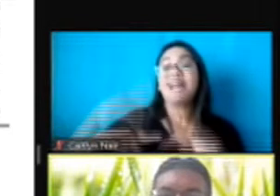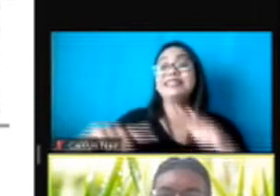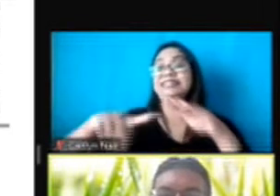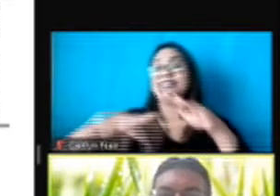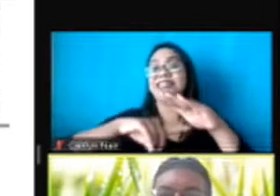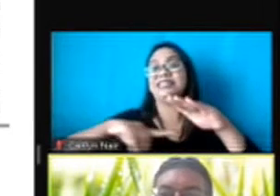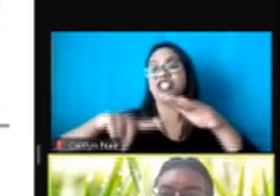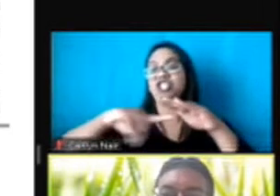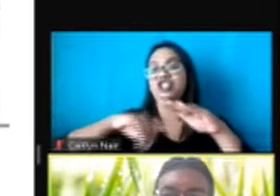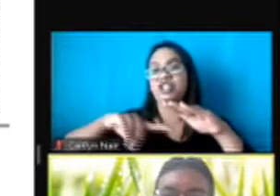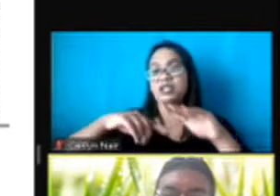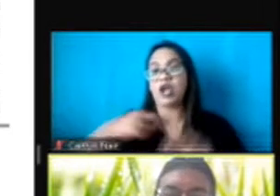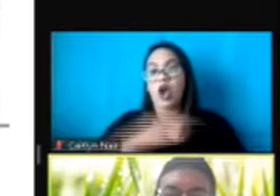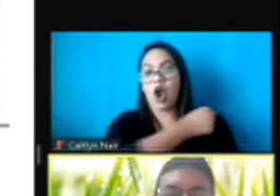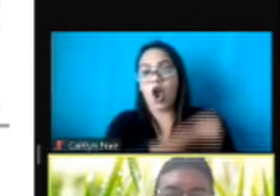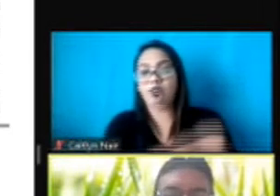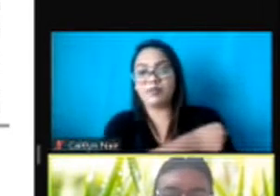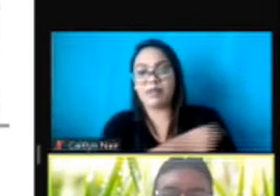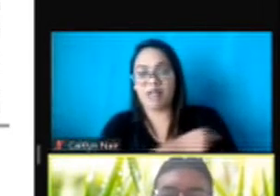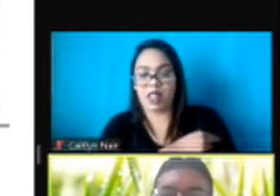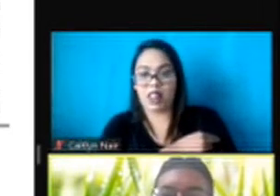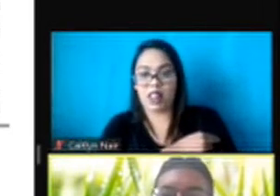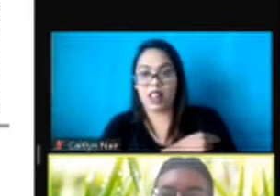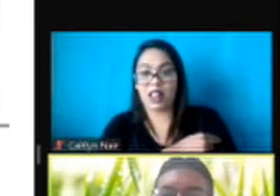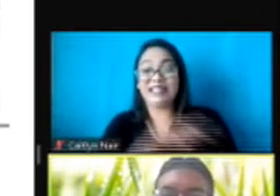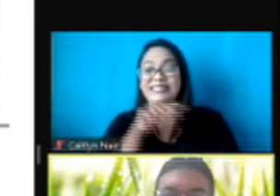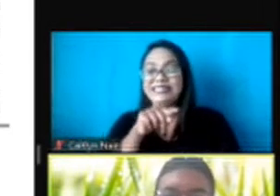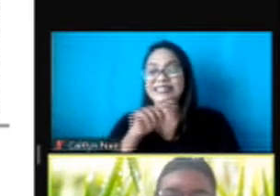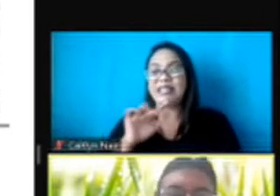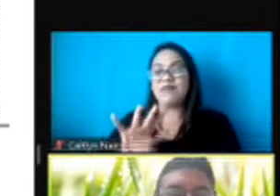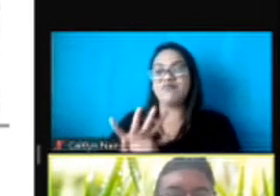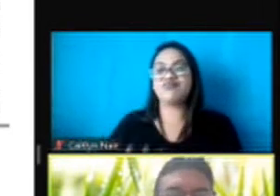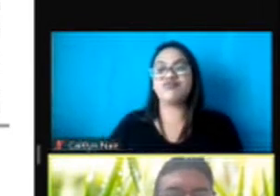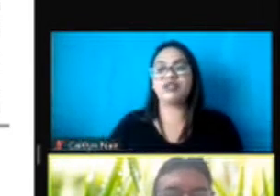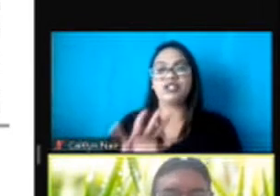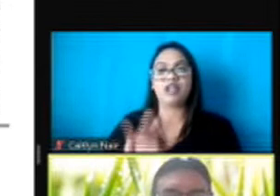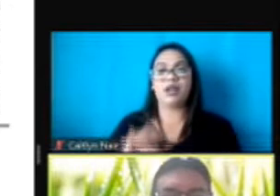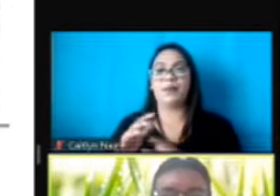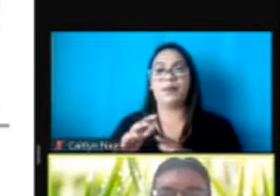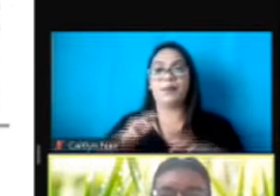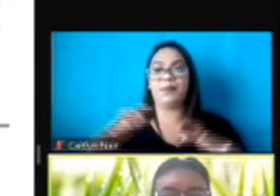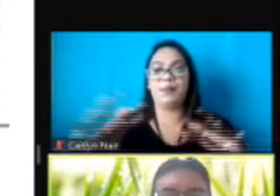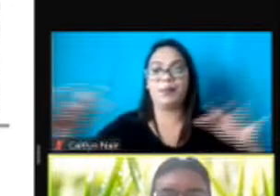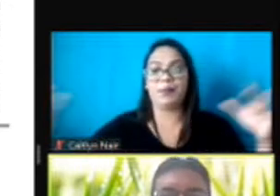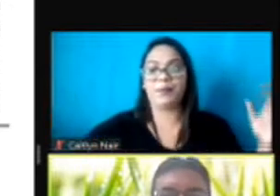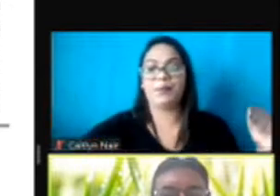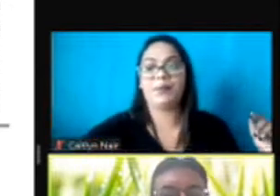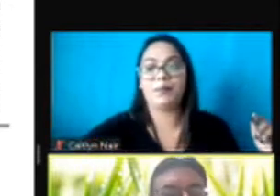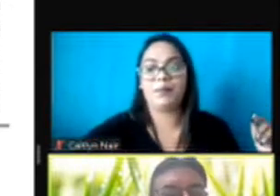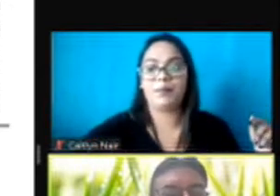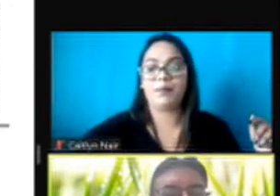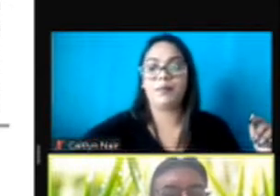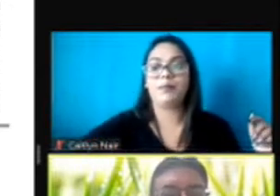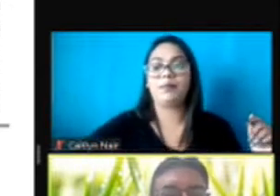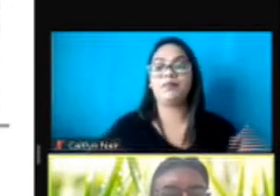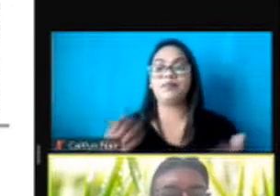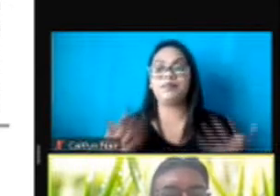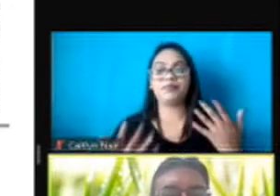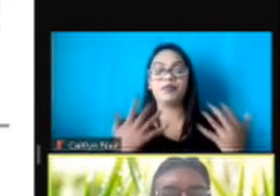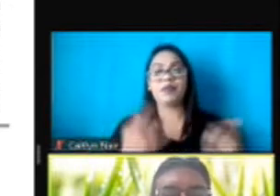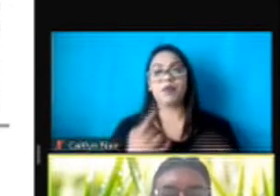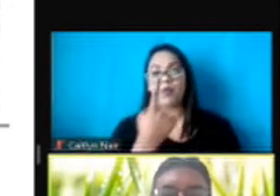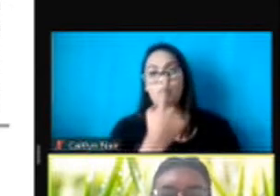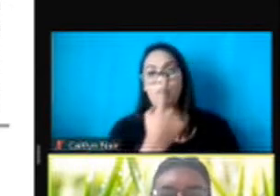are under strain. Most of our long distance roads have small district hospitals. They might only have 1 or 2 doctors on